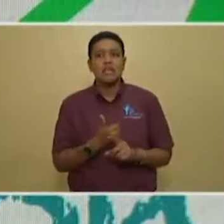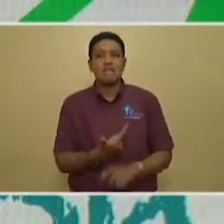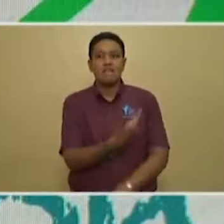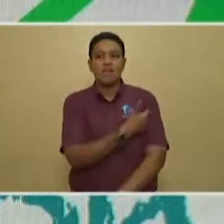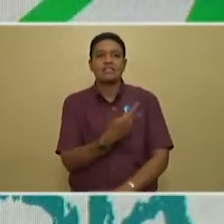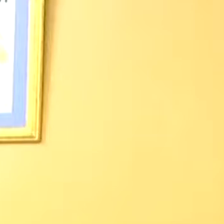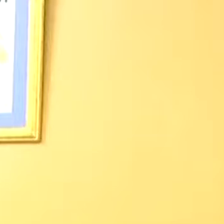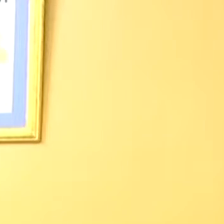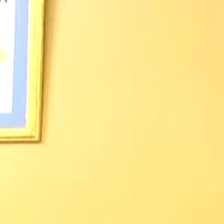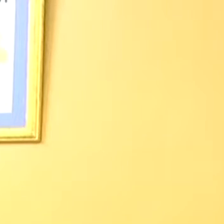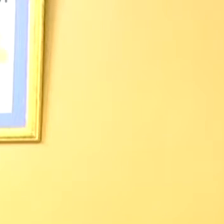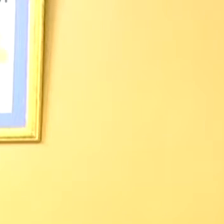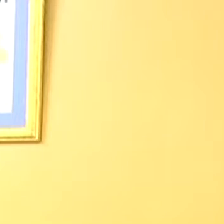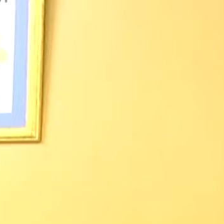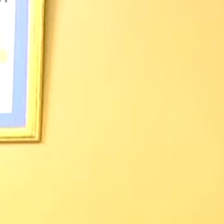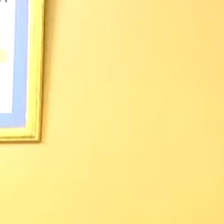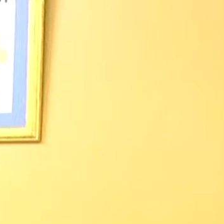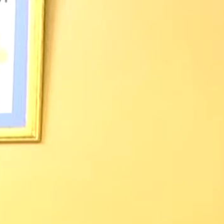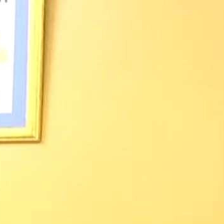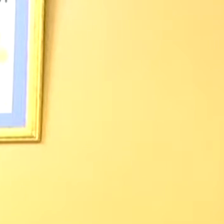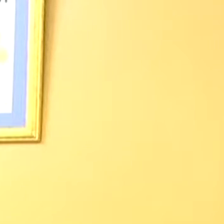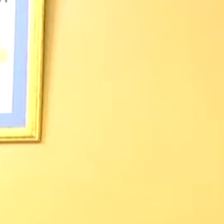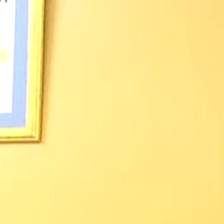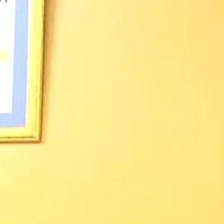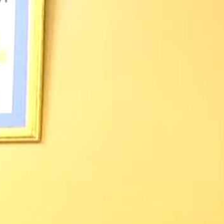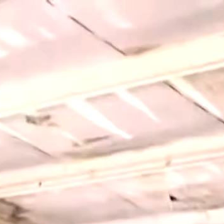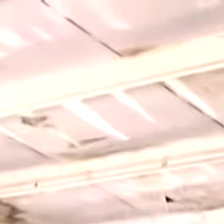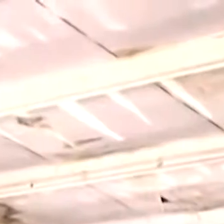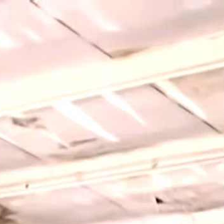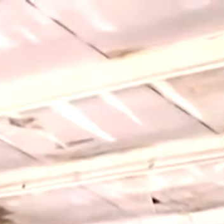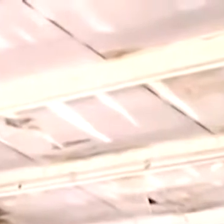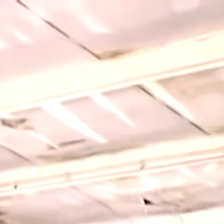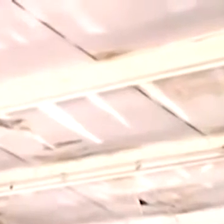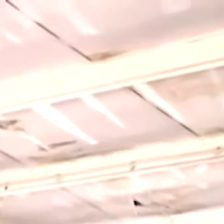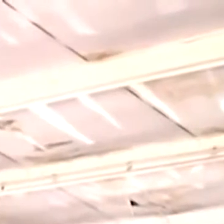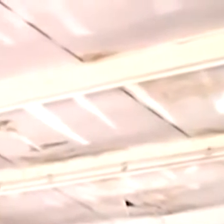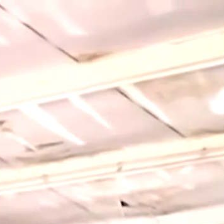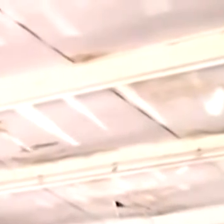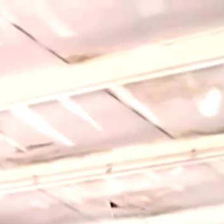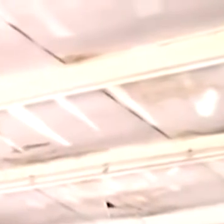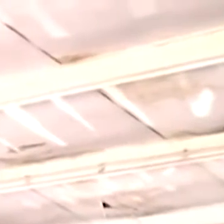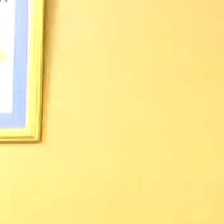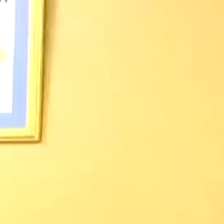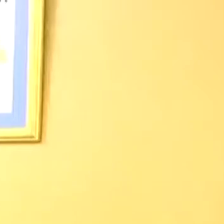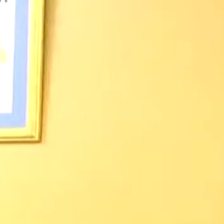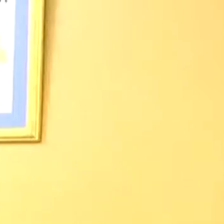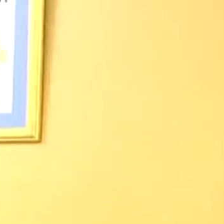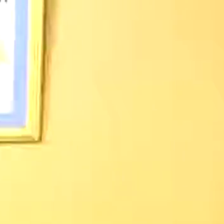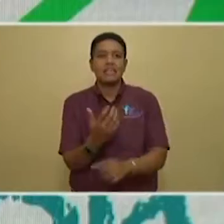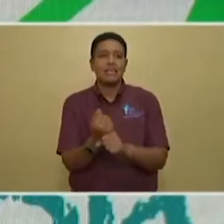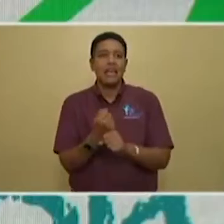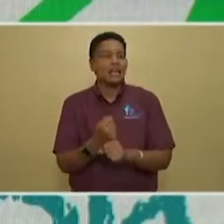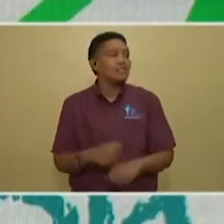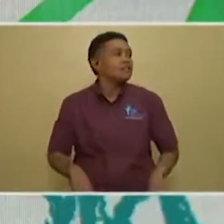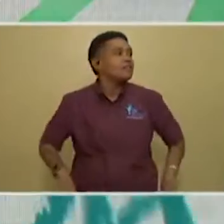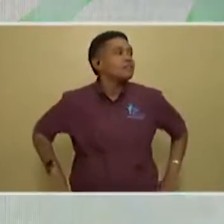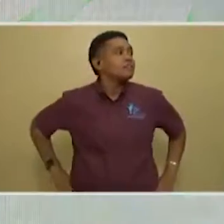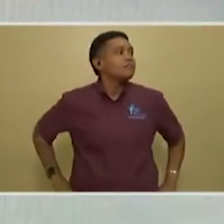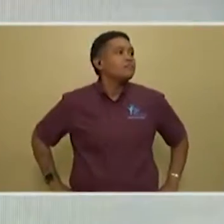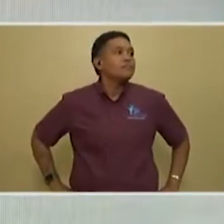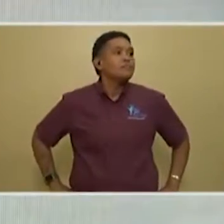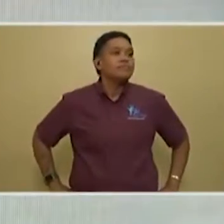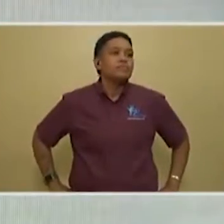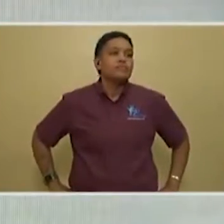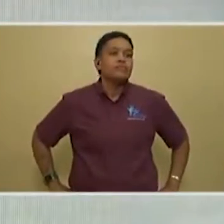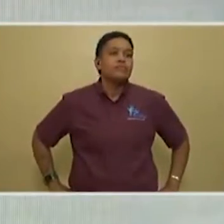vaccinated. The Prime Minister is also encouraging teachers in the vulnerable age group to get vaccinated. Particularly, we